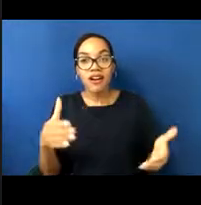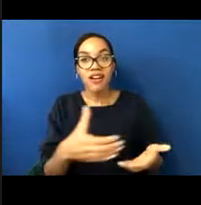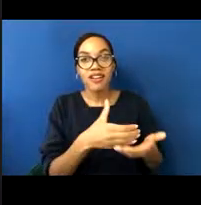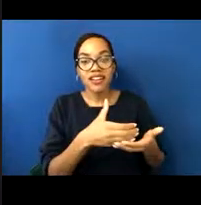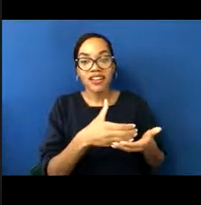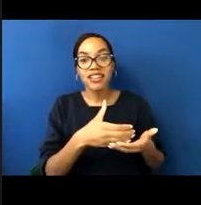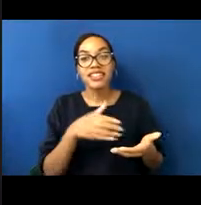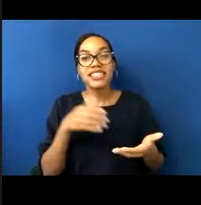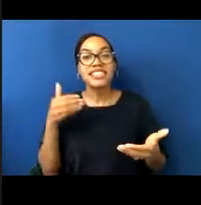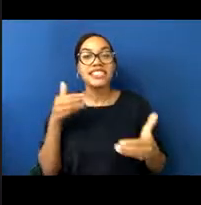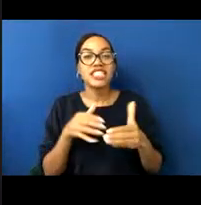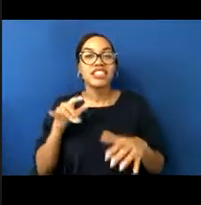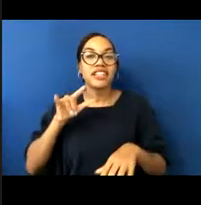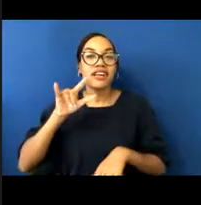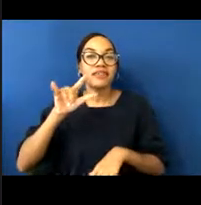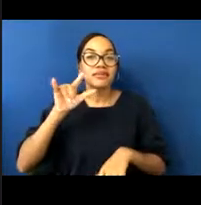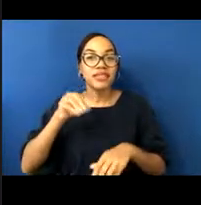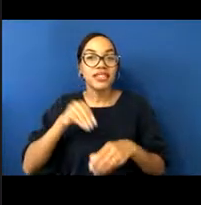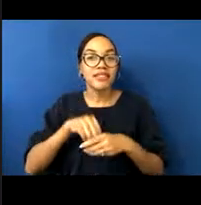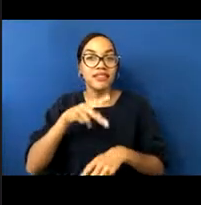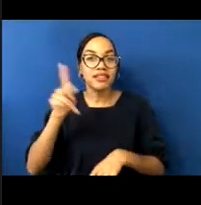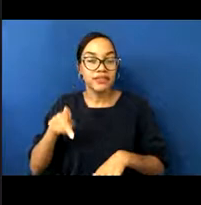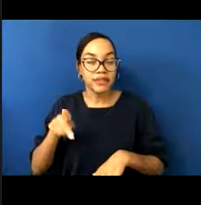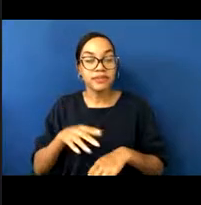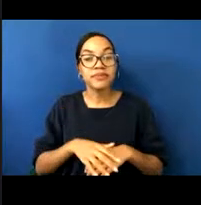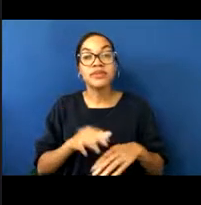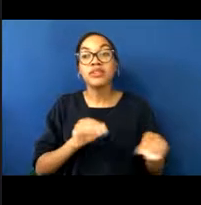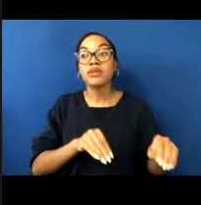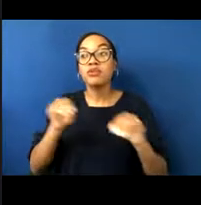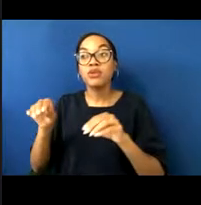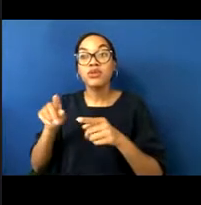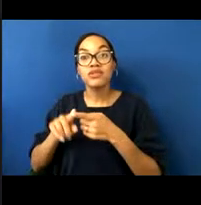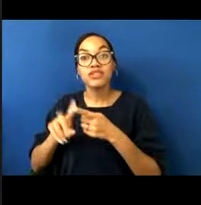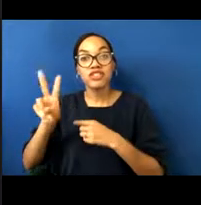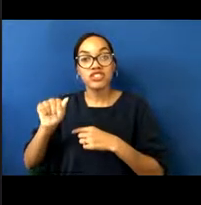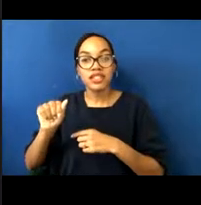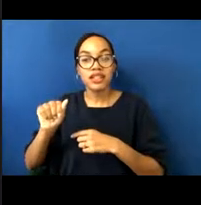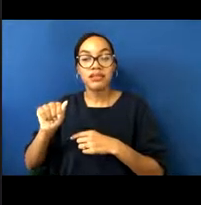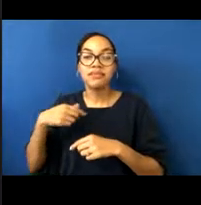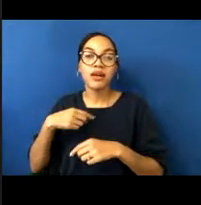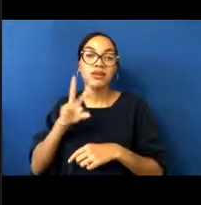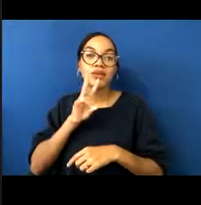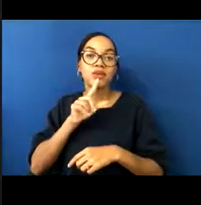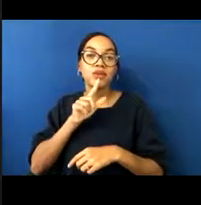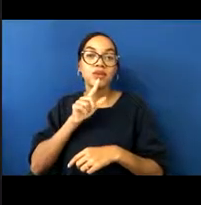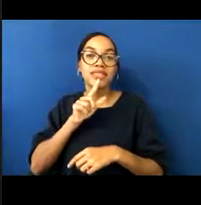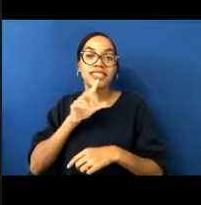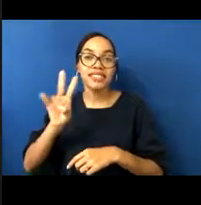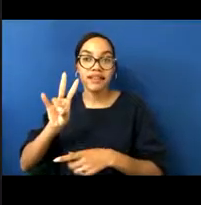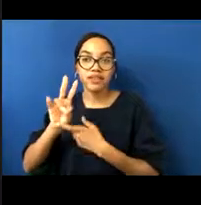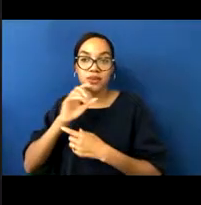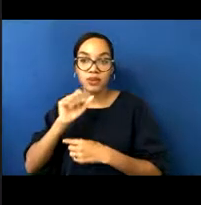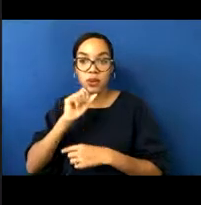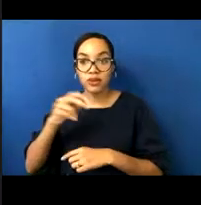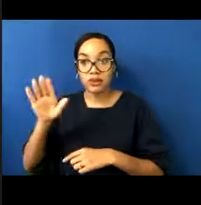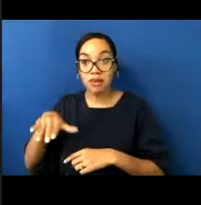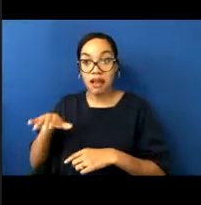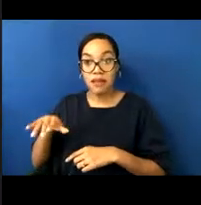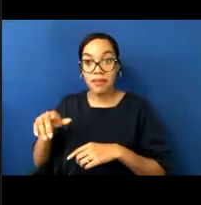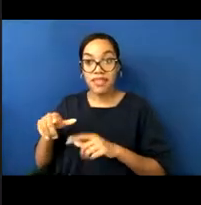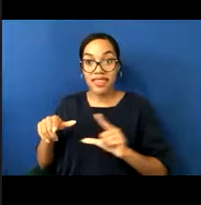then I moved to Virginia when I was about 27 years old, and I studied leatherback sea turtles, shown the bottom left figure there, in Costa